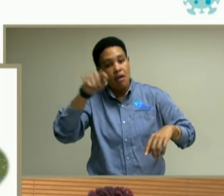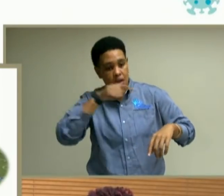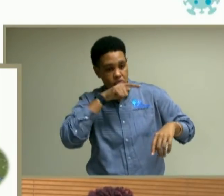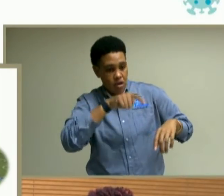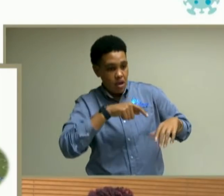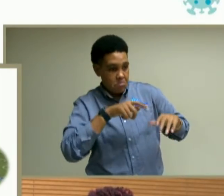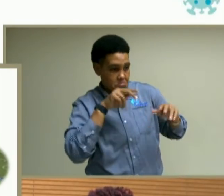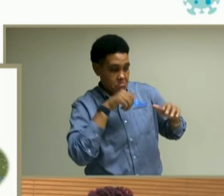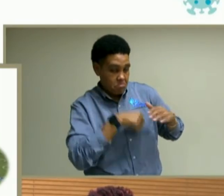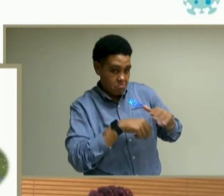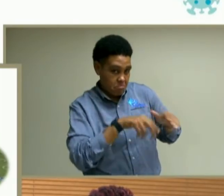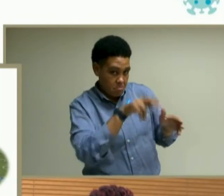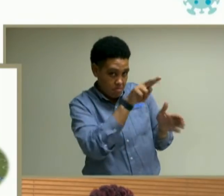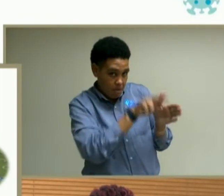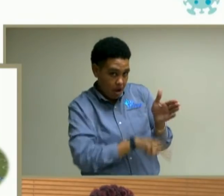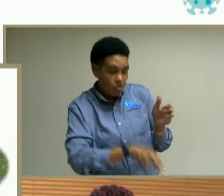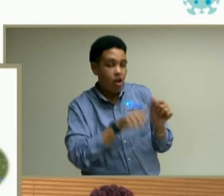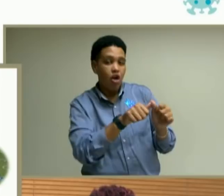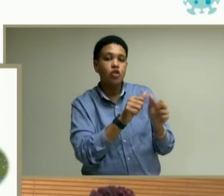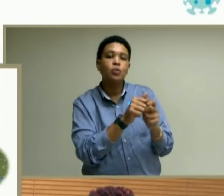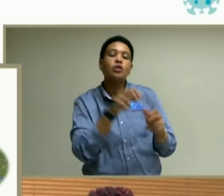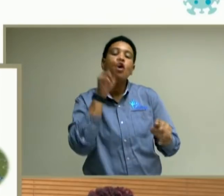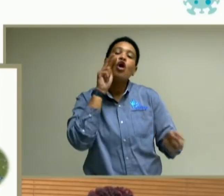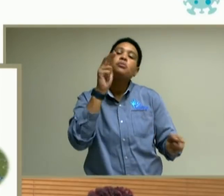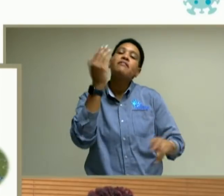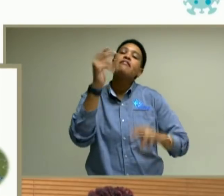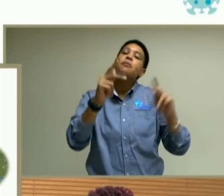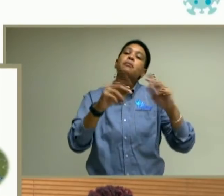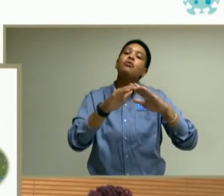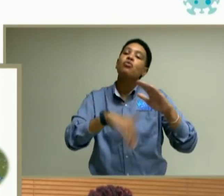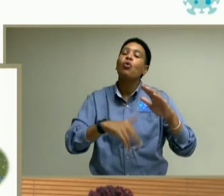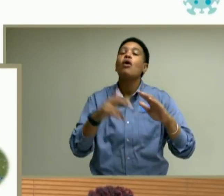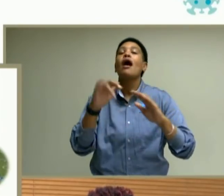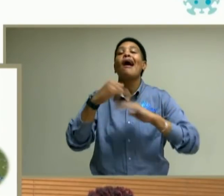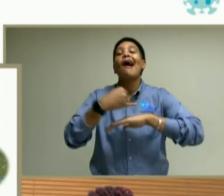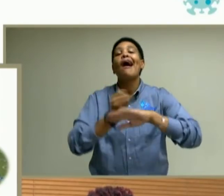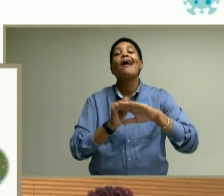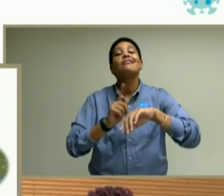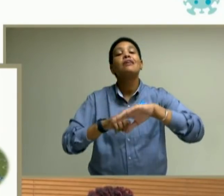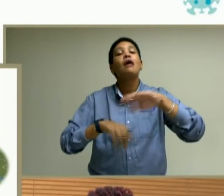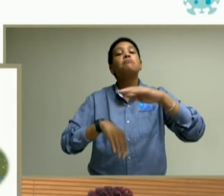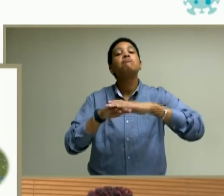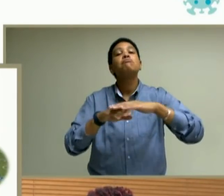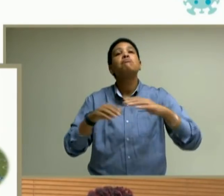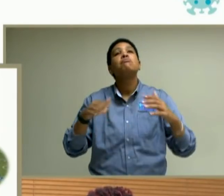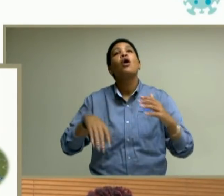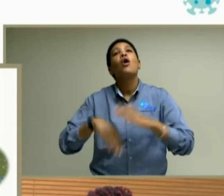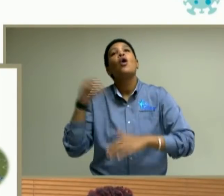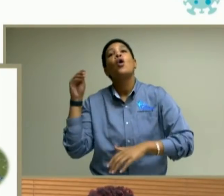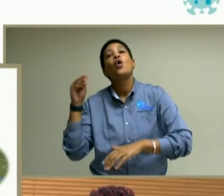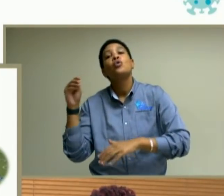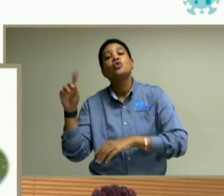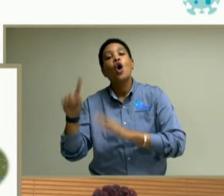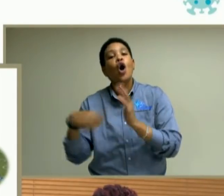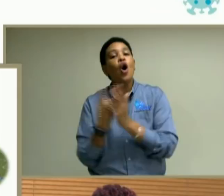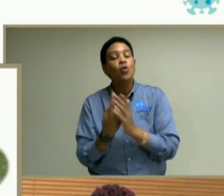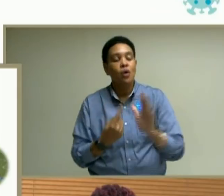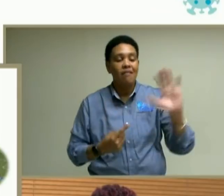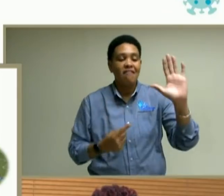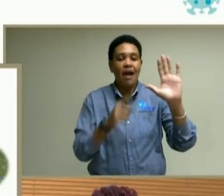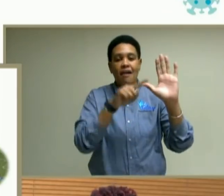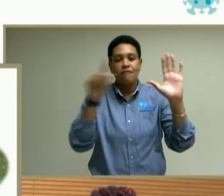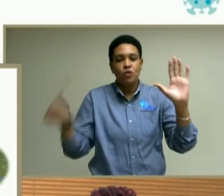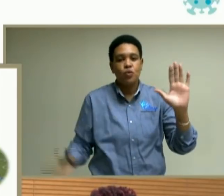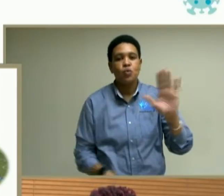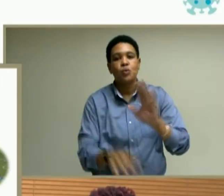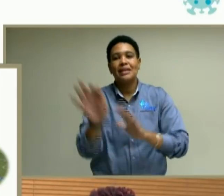the 15-person rule. And you know the island curfew hours still remain at 9 p.m. to 5 a.m. each day until